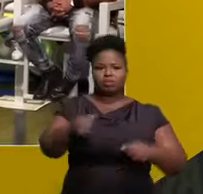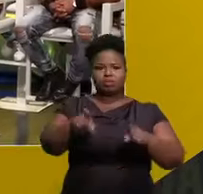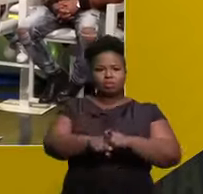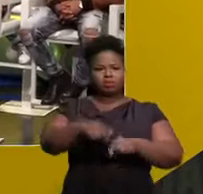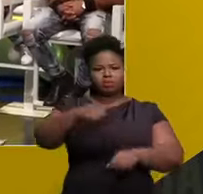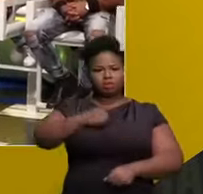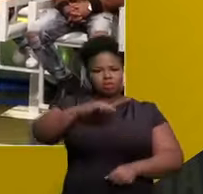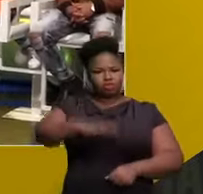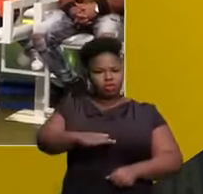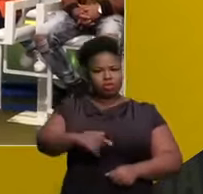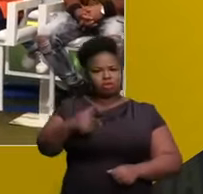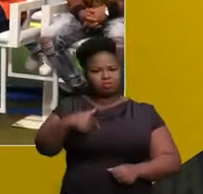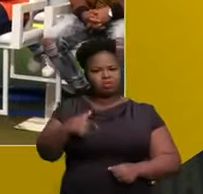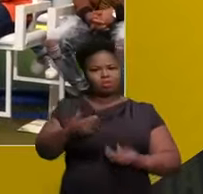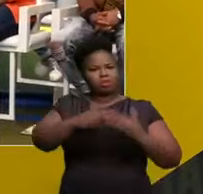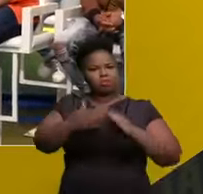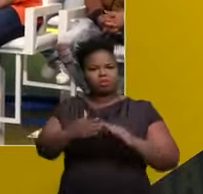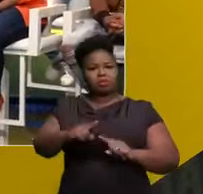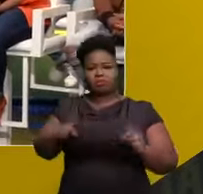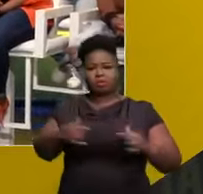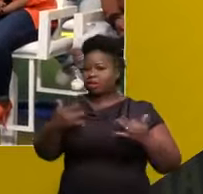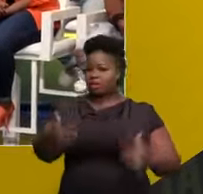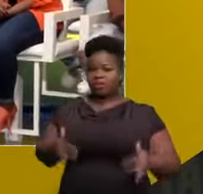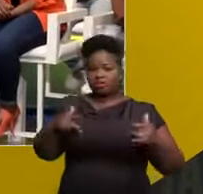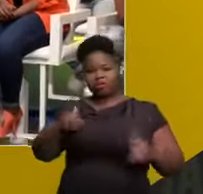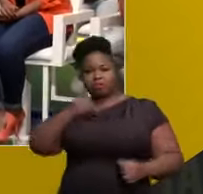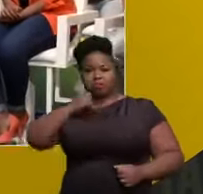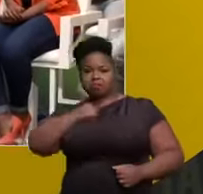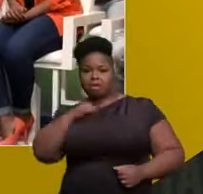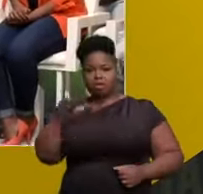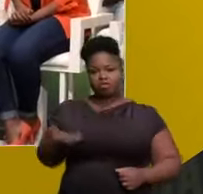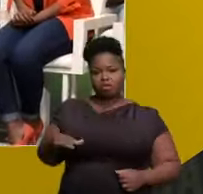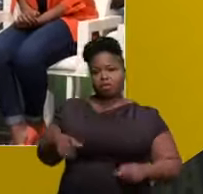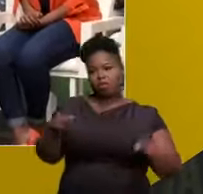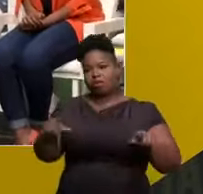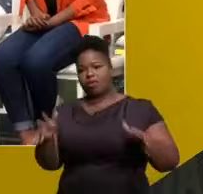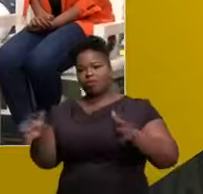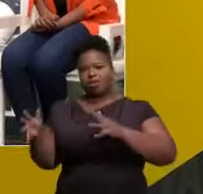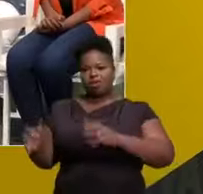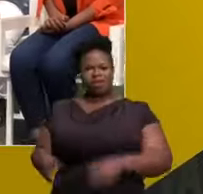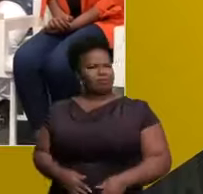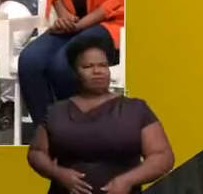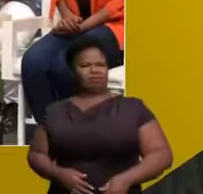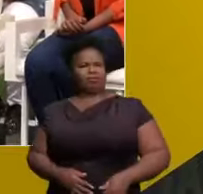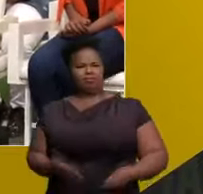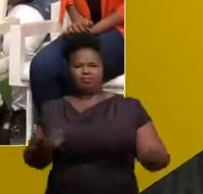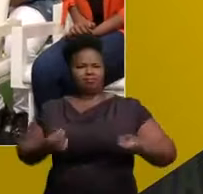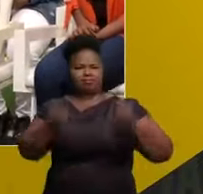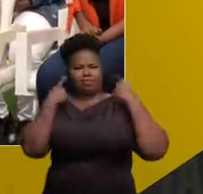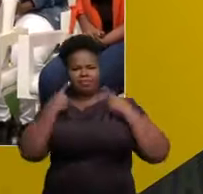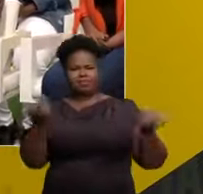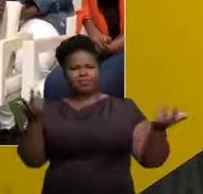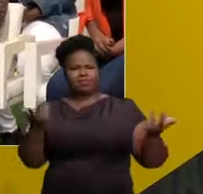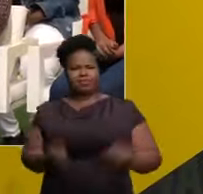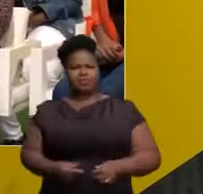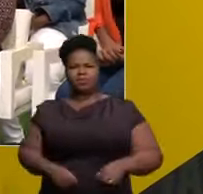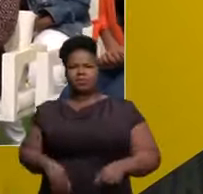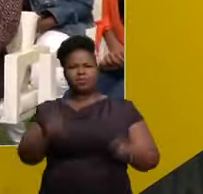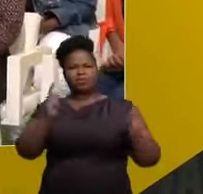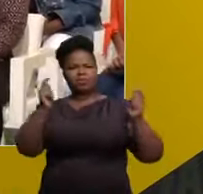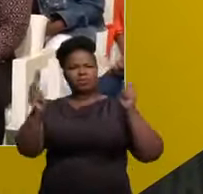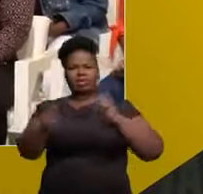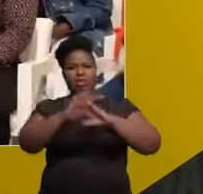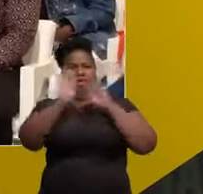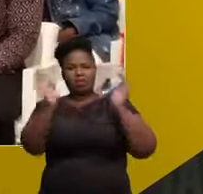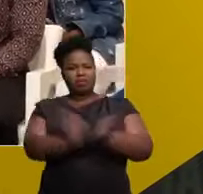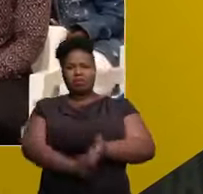Yes. Umntwana emphakathini. Yes. Namhlanje sifile ekhathini ukuthi ingane yami lena ngeke hey hey. Like, I don't understand ukuthi how did things change so